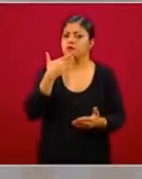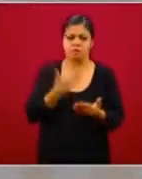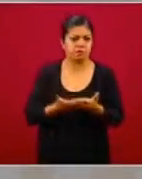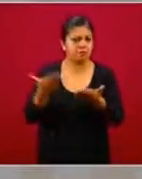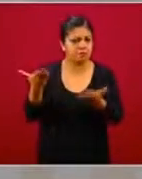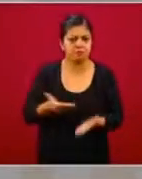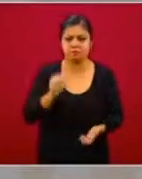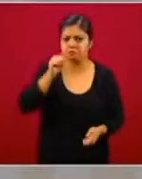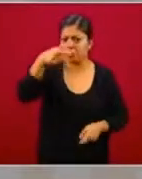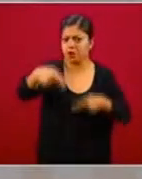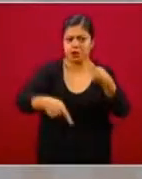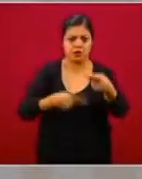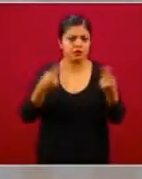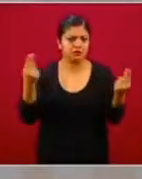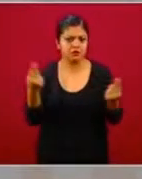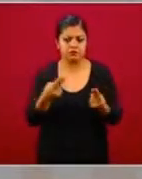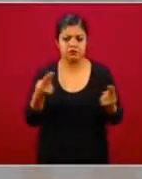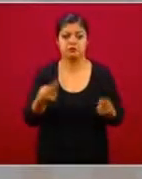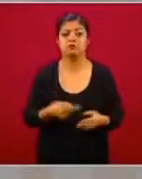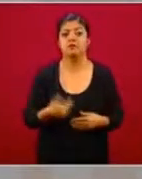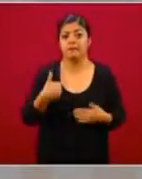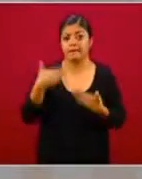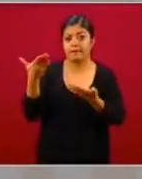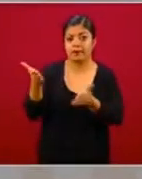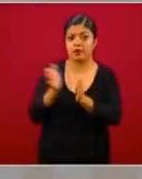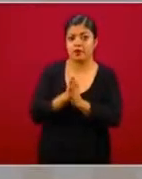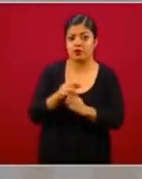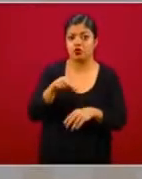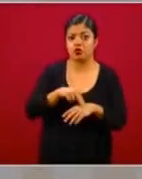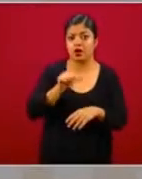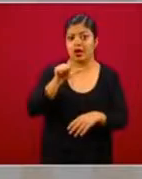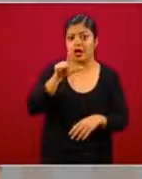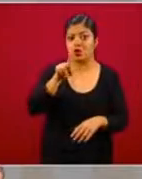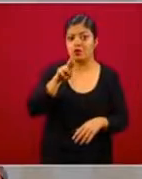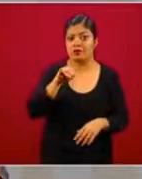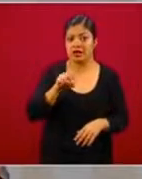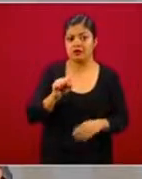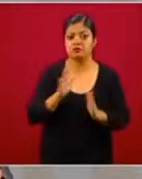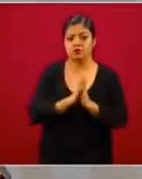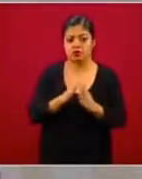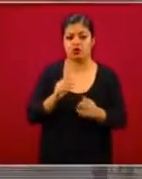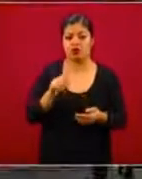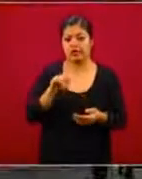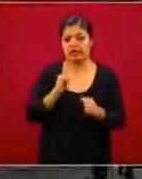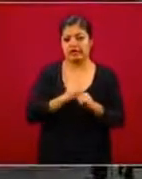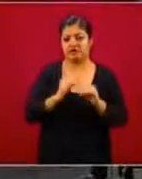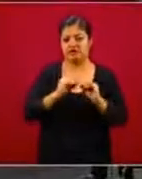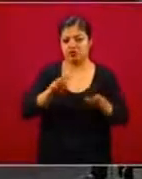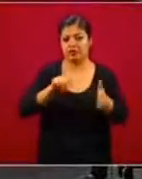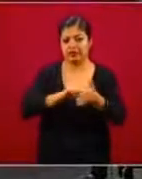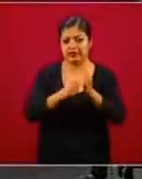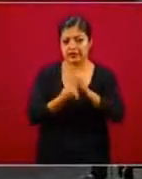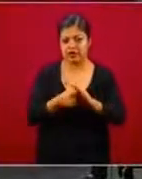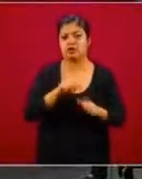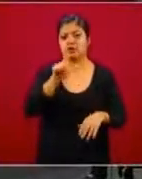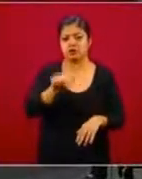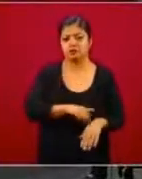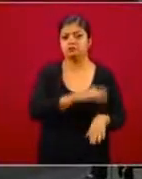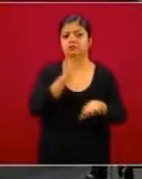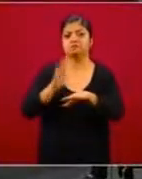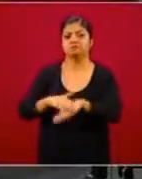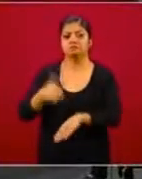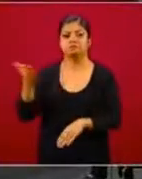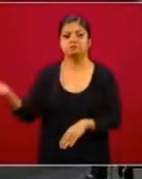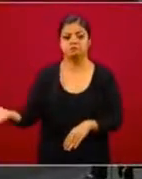going to go about that, what concerns could arise, and we will welcome questions in that regard. And so I would ask Dr. Alomia to